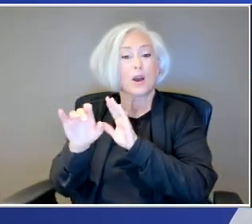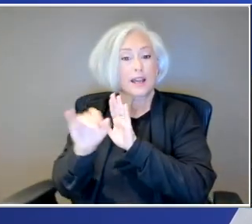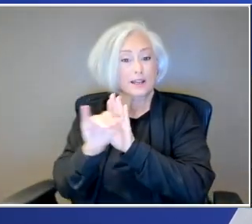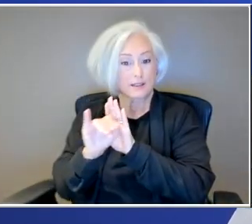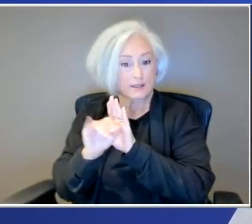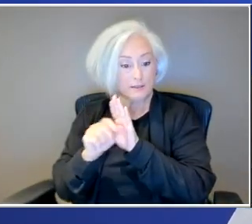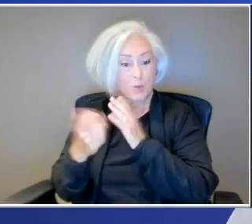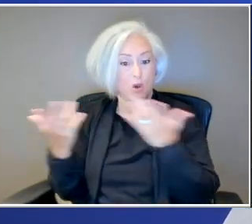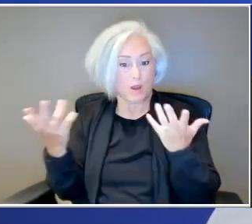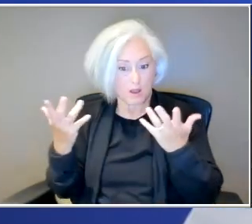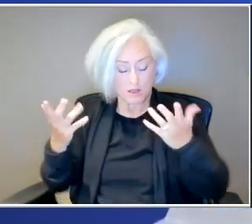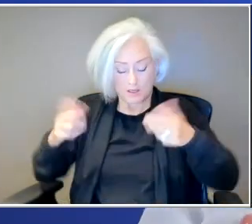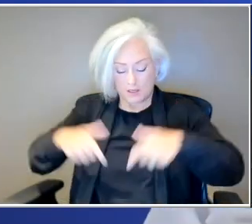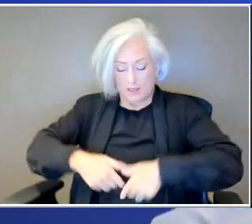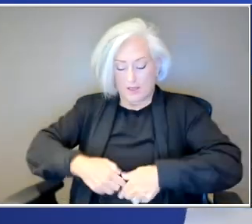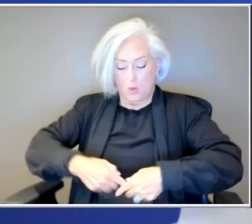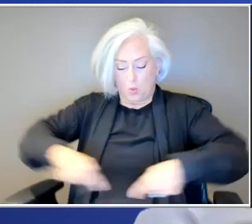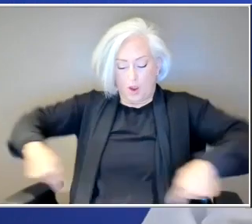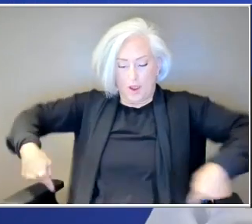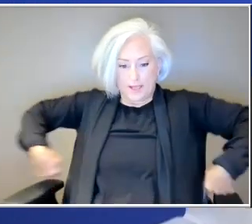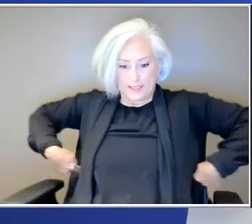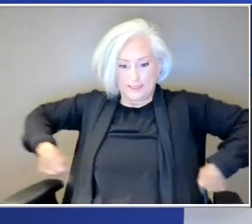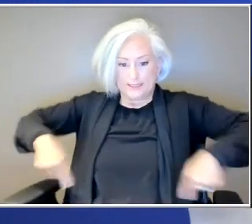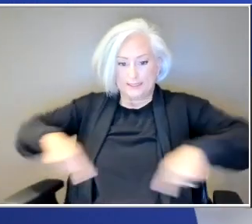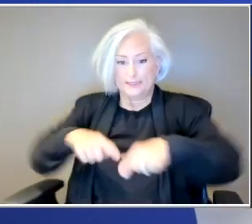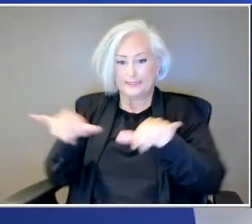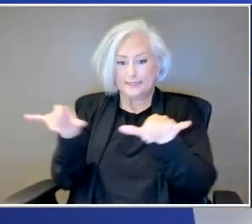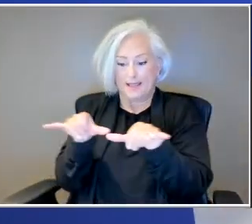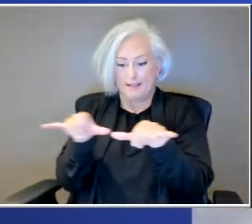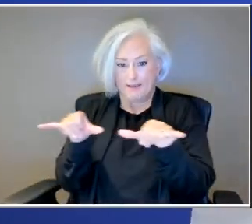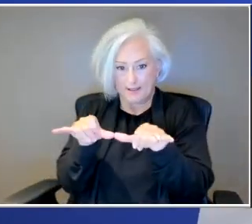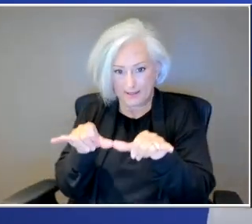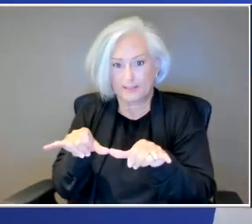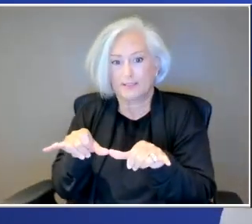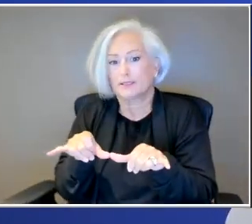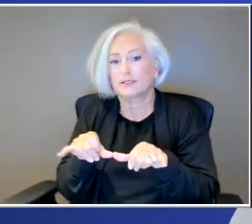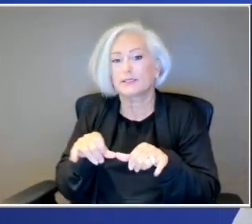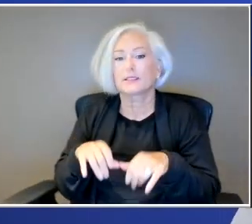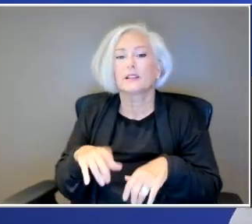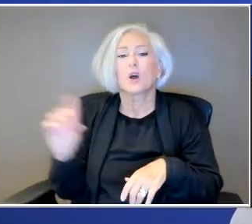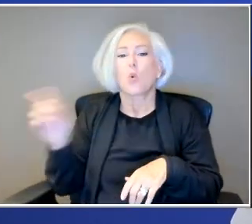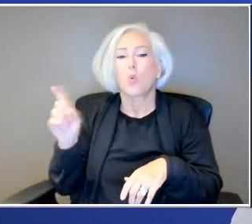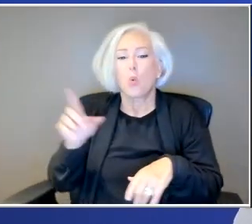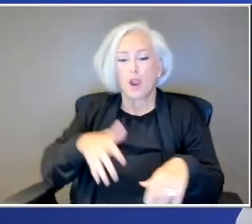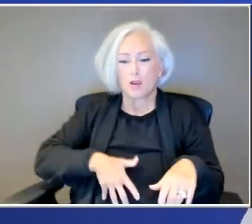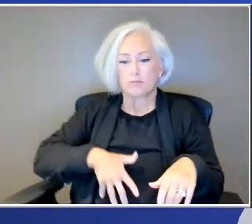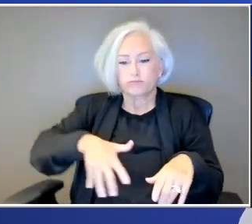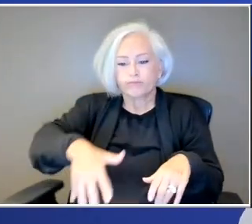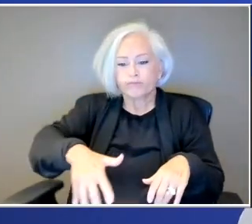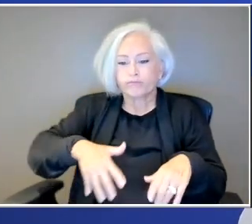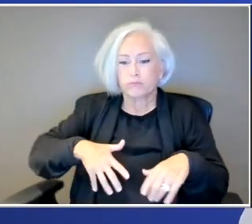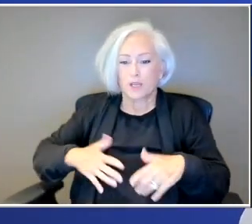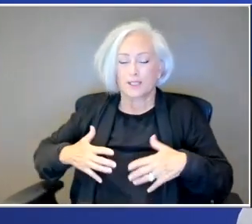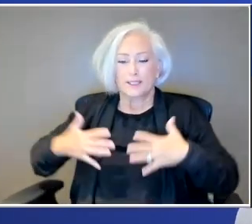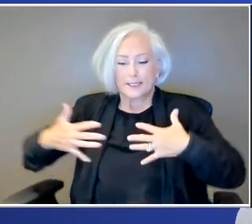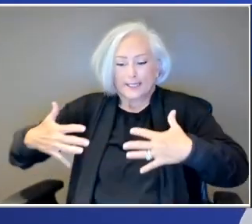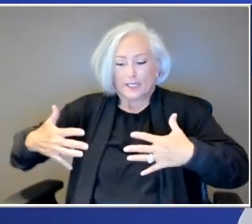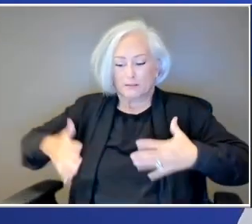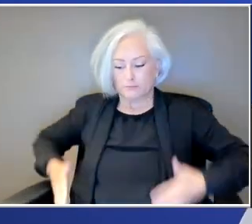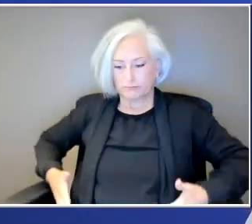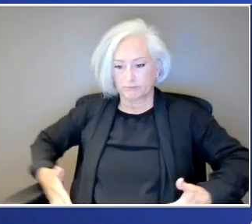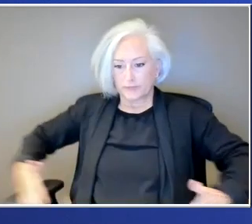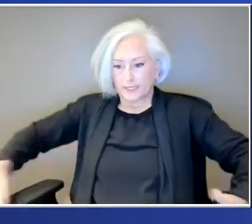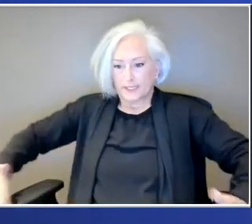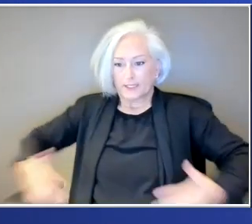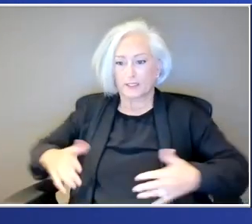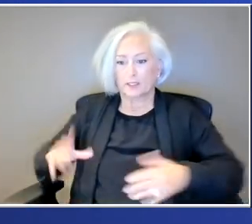into account someone's adiposity and where it's located, because that can predict metabolic disease, and I think that's very important. But for right